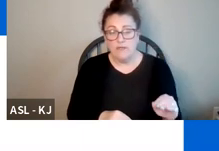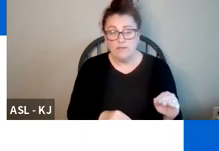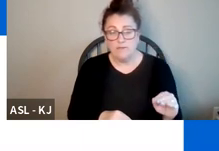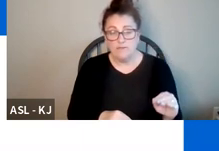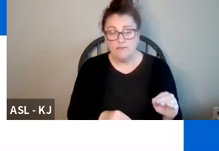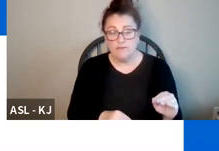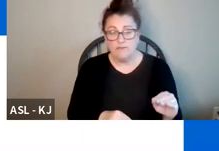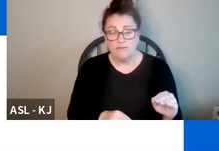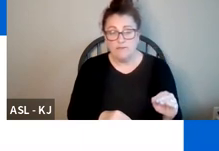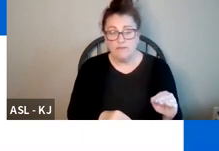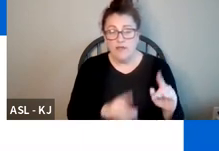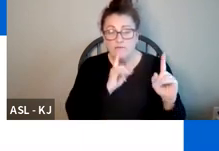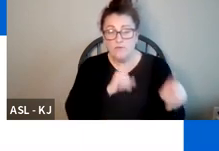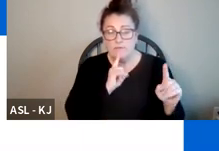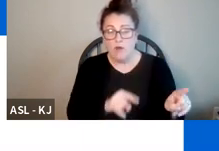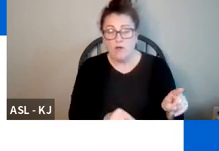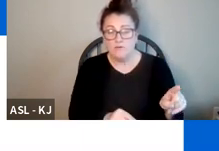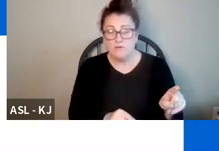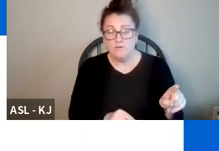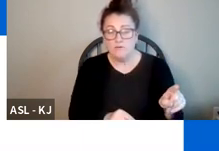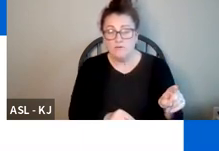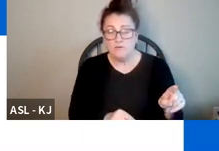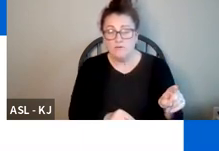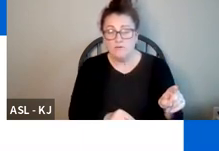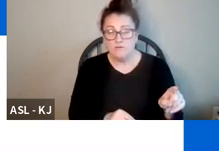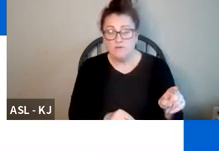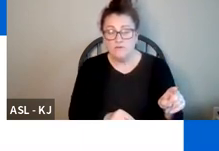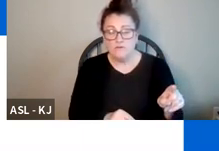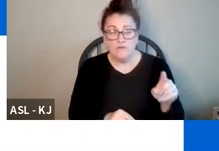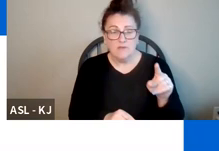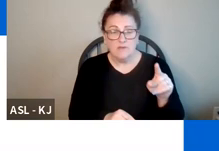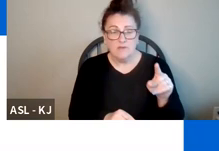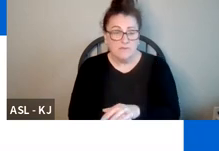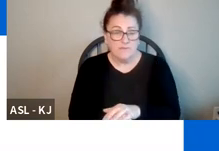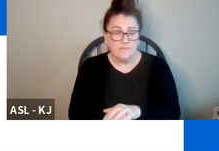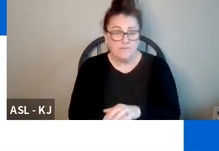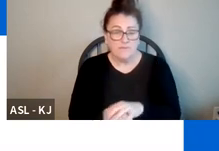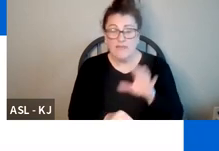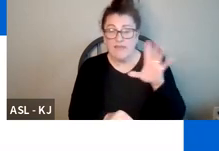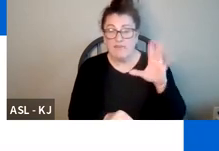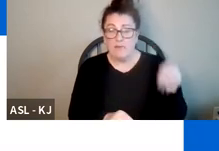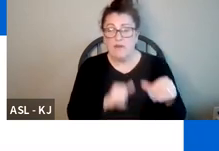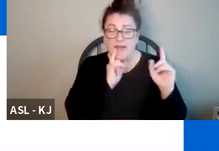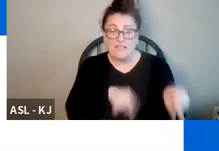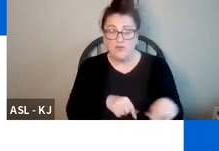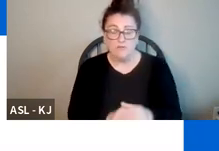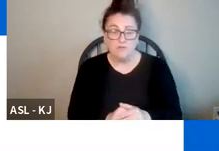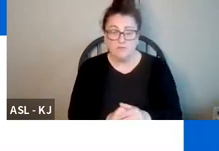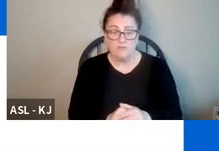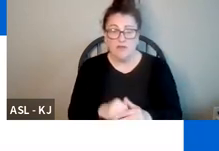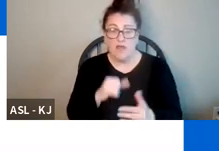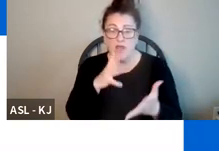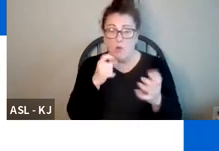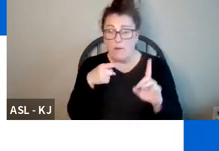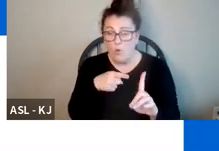respondents were Hispanic or Latinx. And 85 respondents did not answer the question. So I did want to point out the